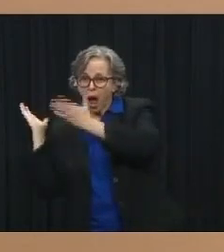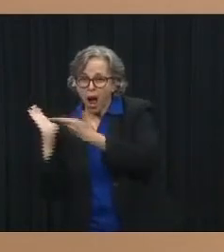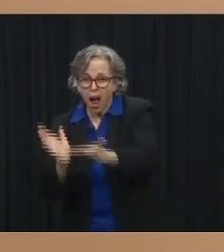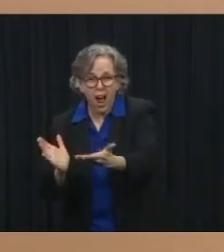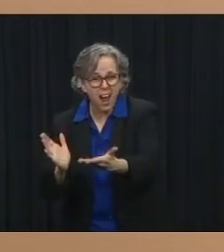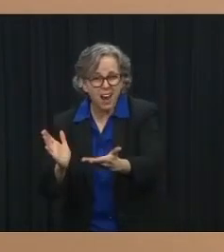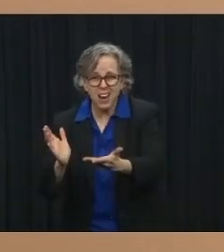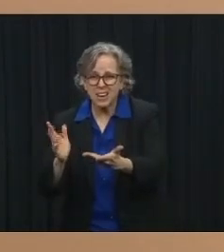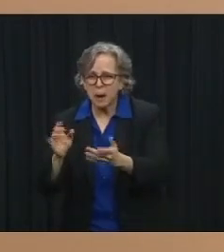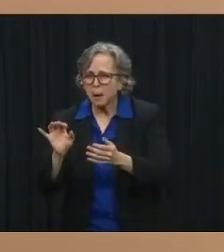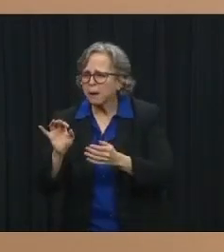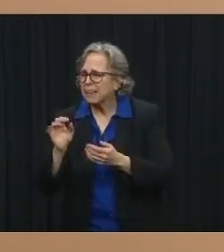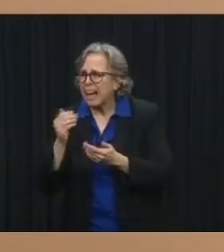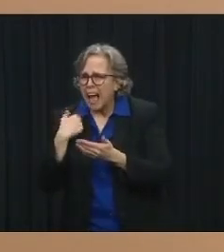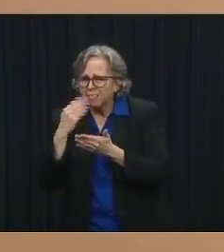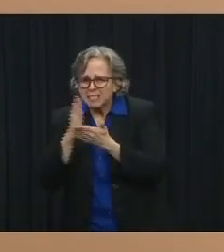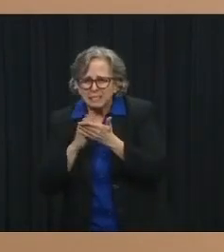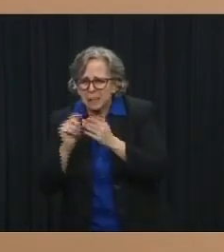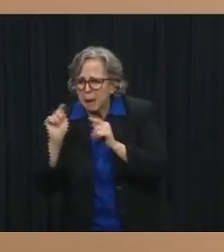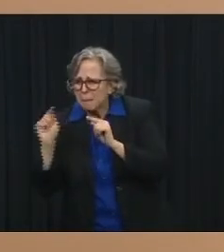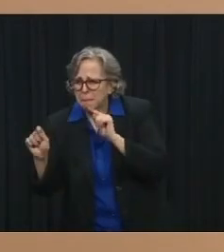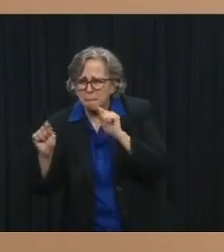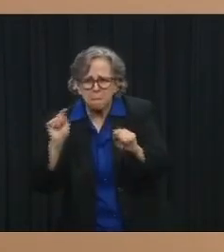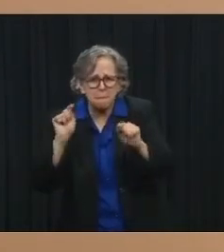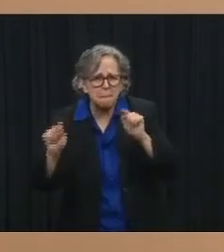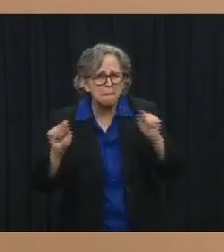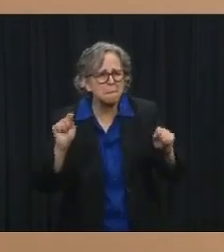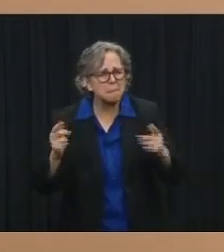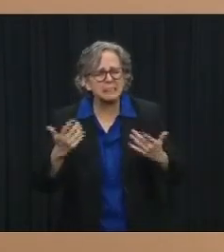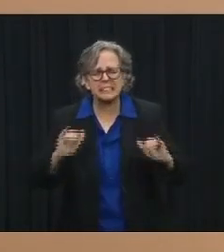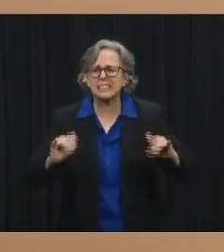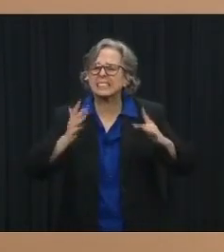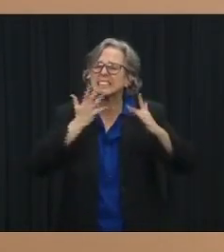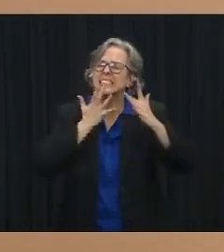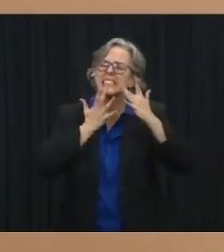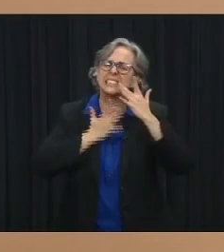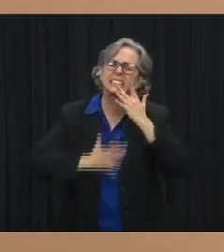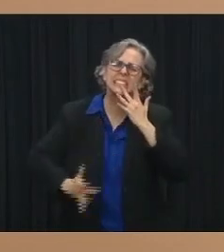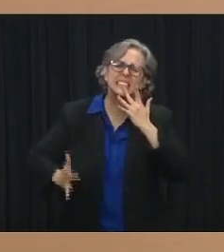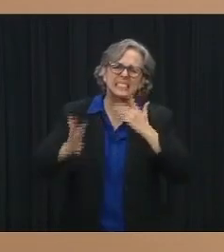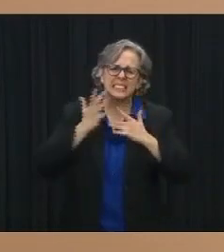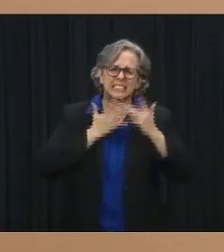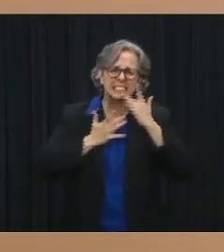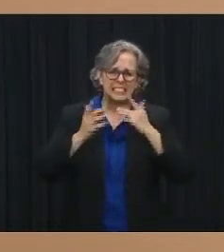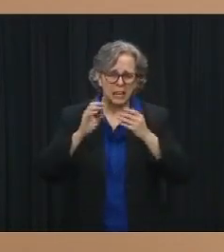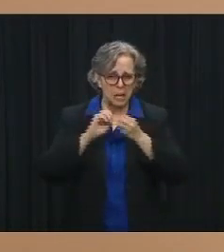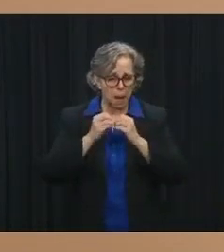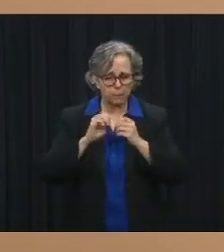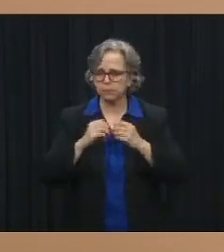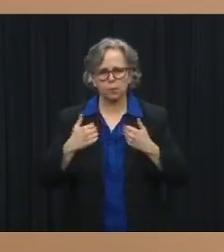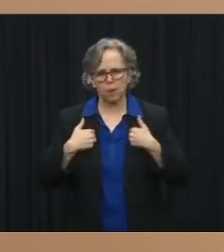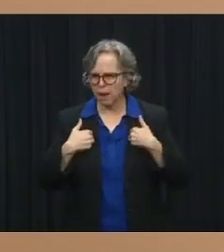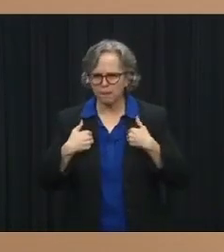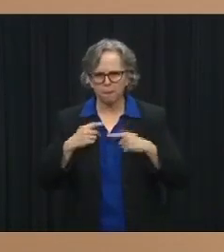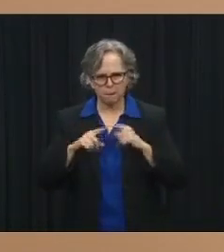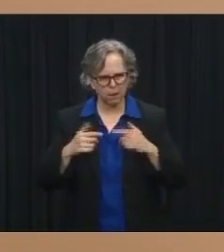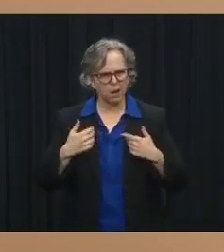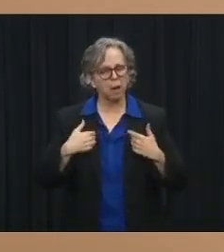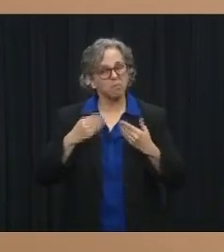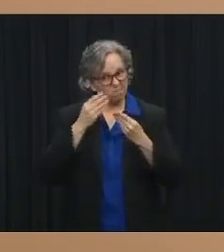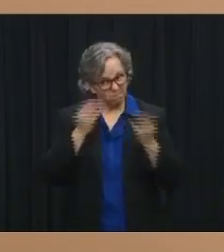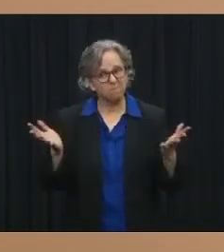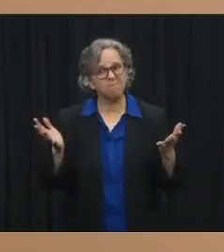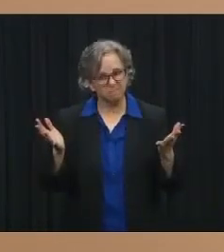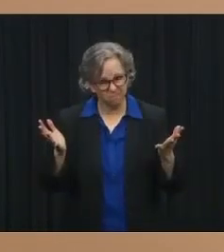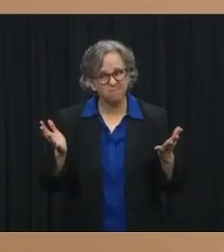reality. We'll share those numbers with the media. I don't have them on me, but we're getting everything we have out to you except a very